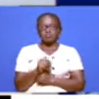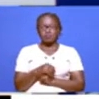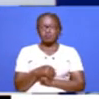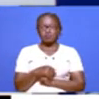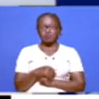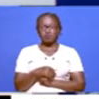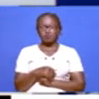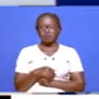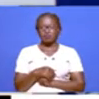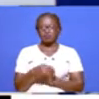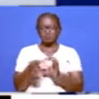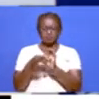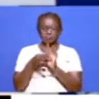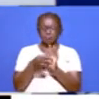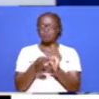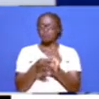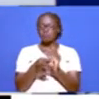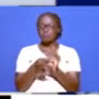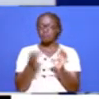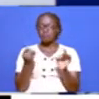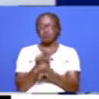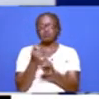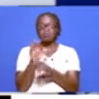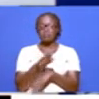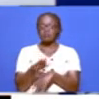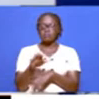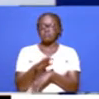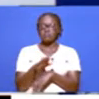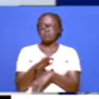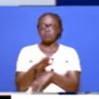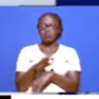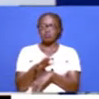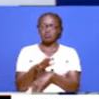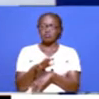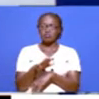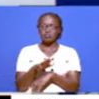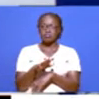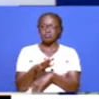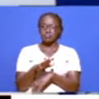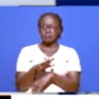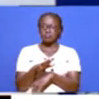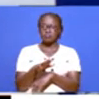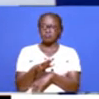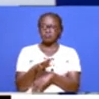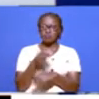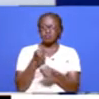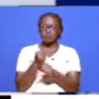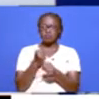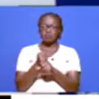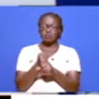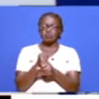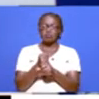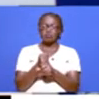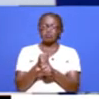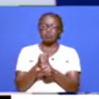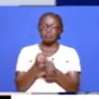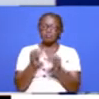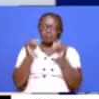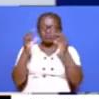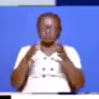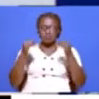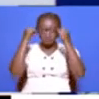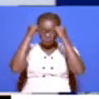to collaborate in different areas of study, in doing staff and student exchanges,